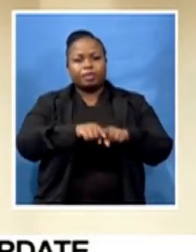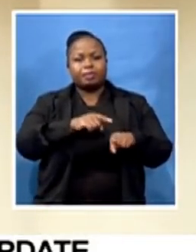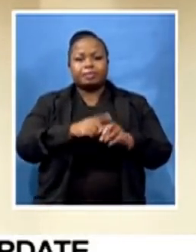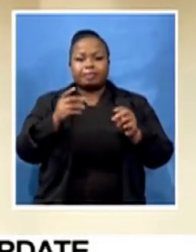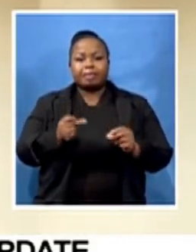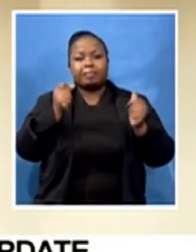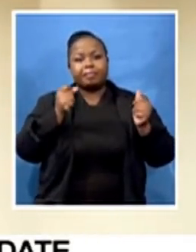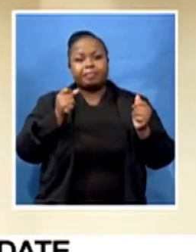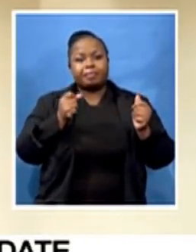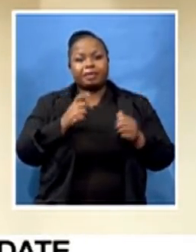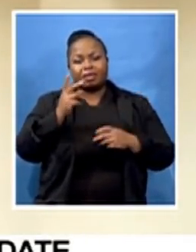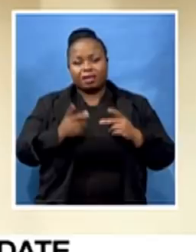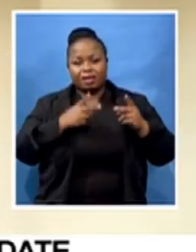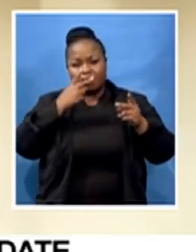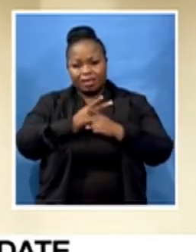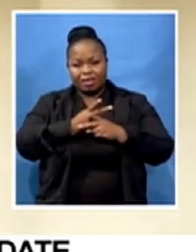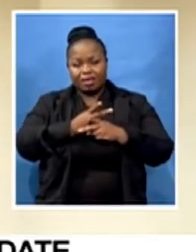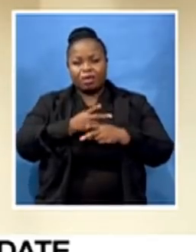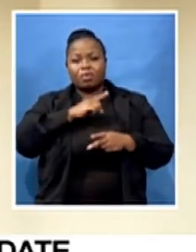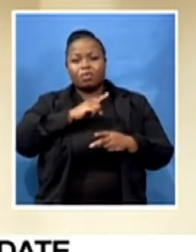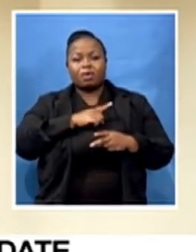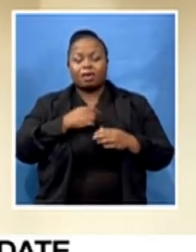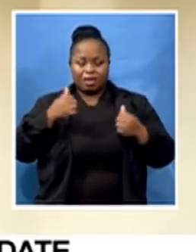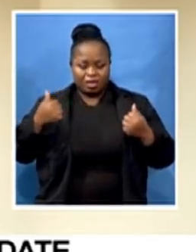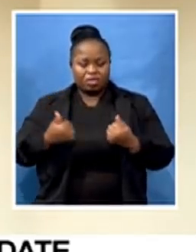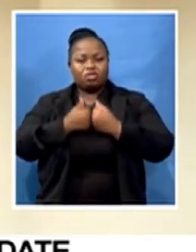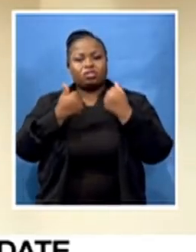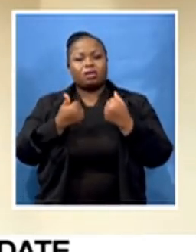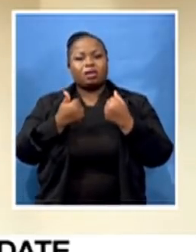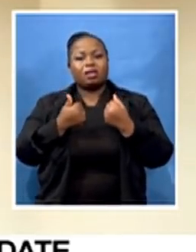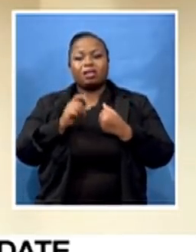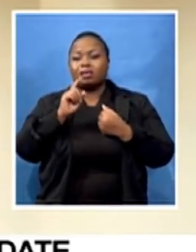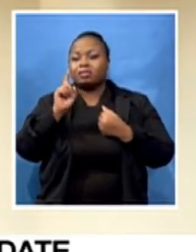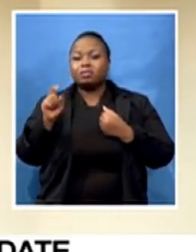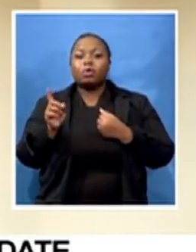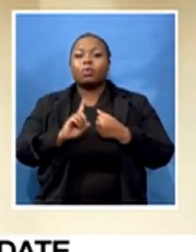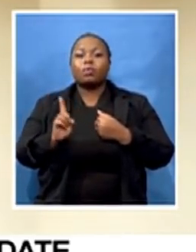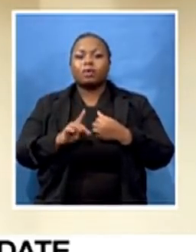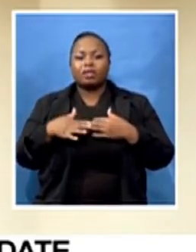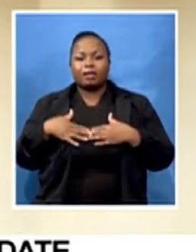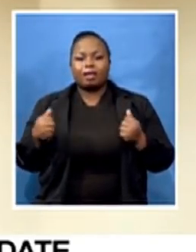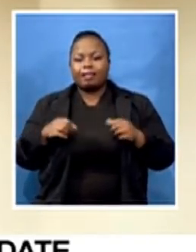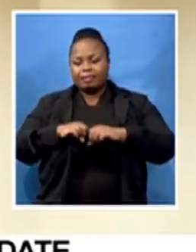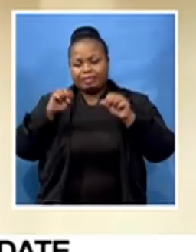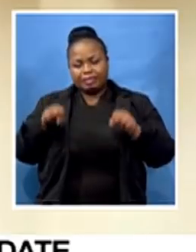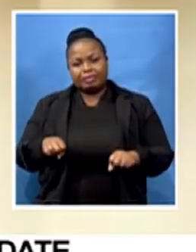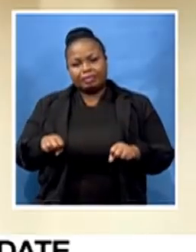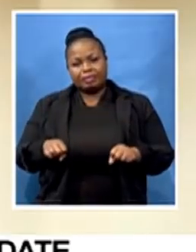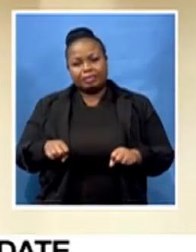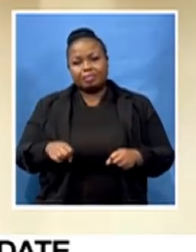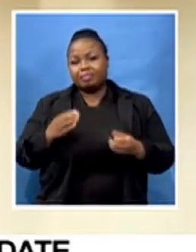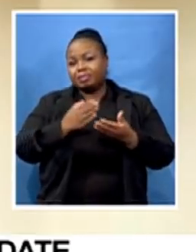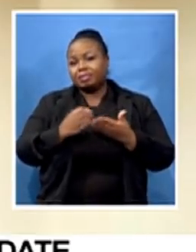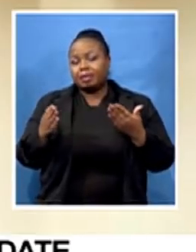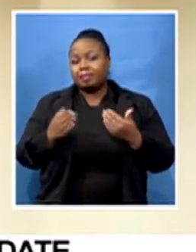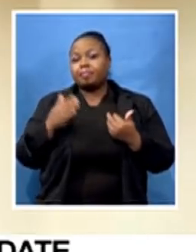our challenge health system, the virus would wreak havoc once it permeated the length and breadth of the